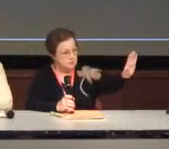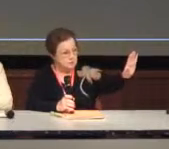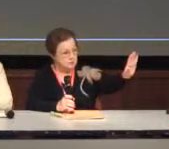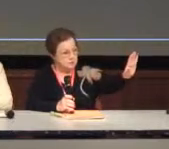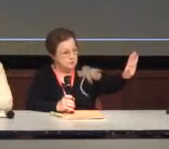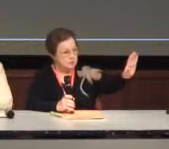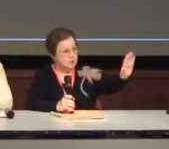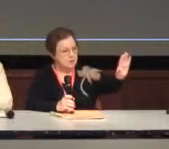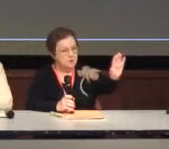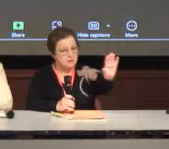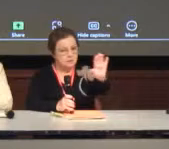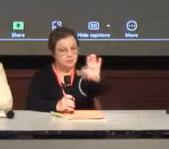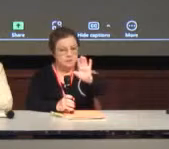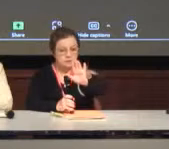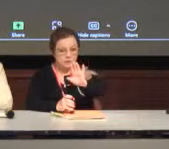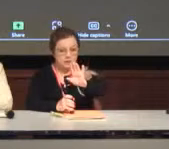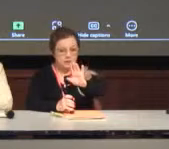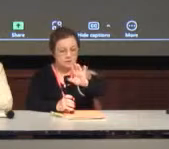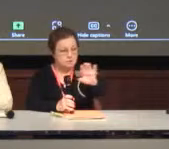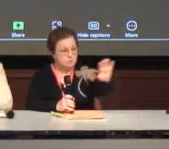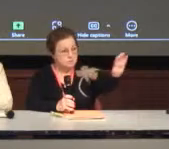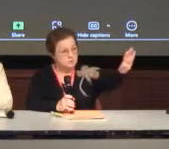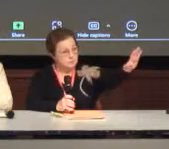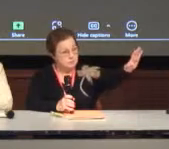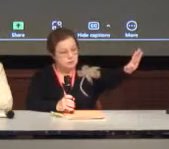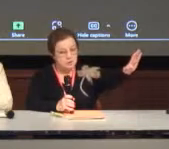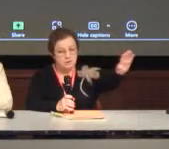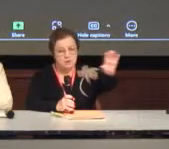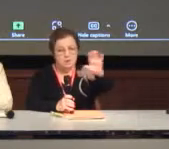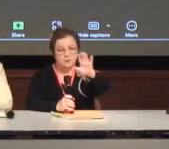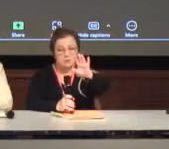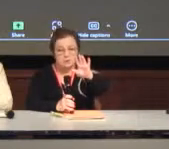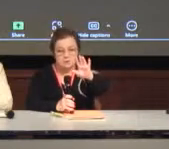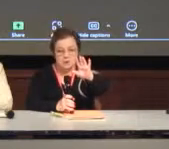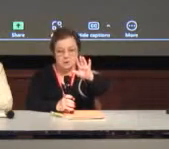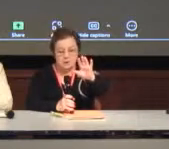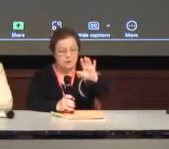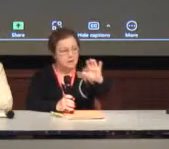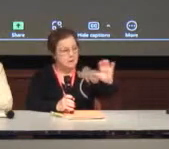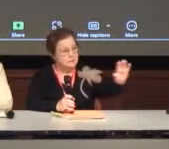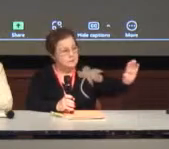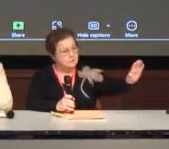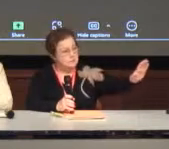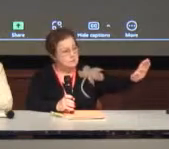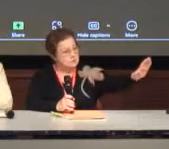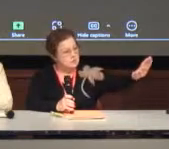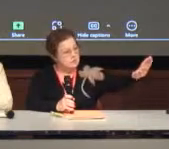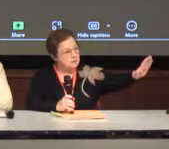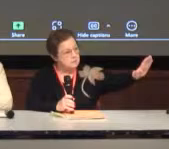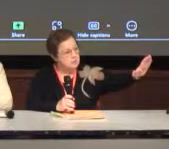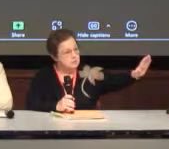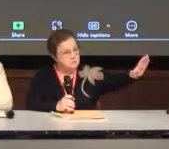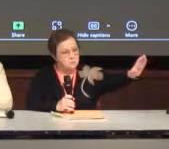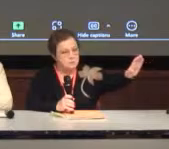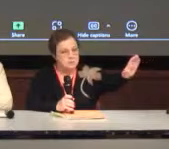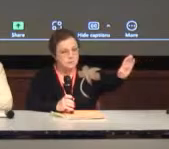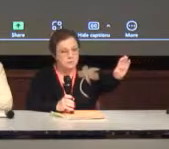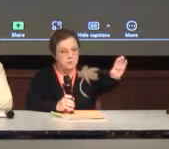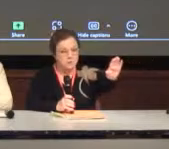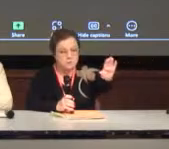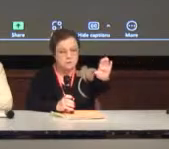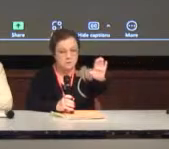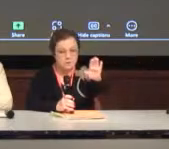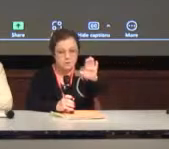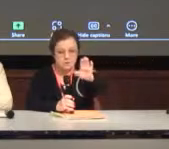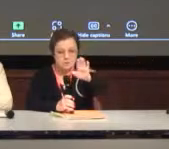way, and then you look that way, so you see a picture here, a picture there. With him, it was like the previous picture